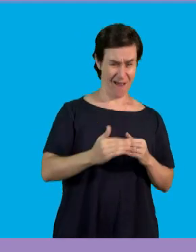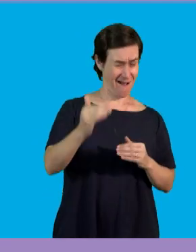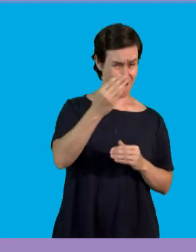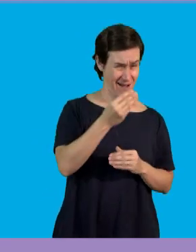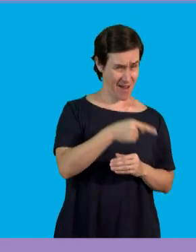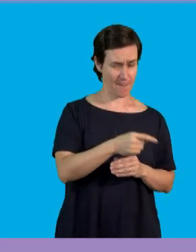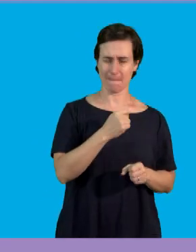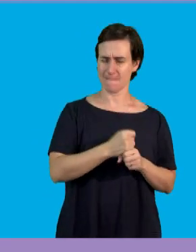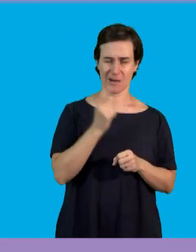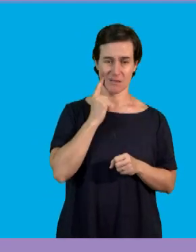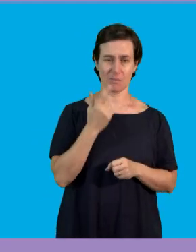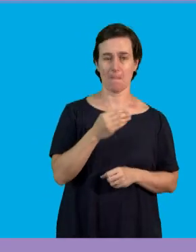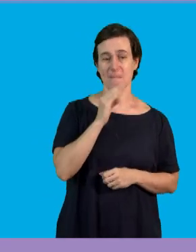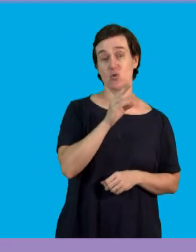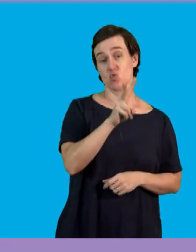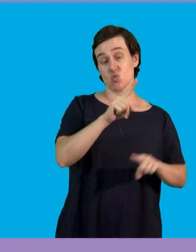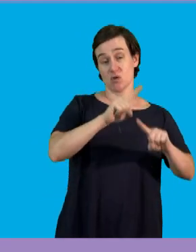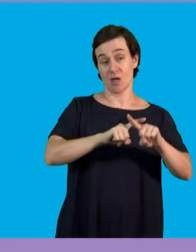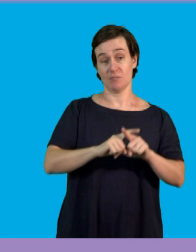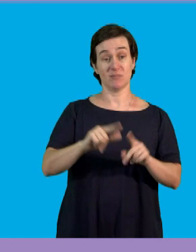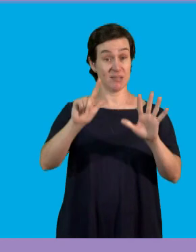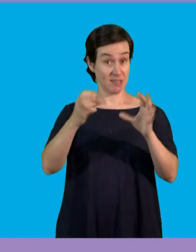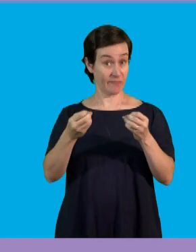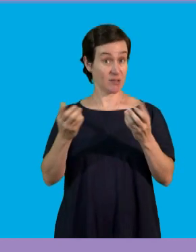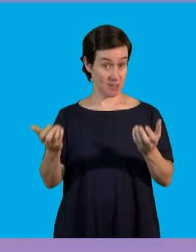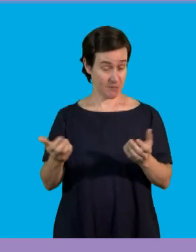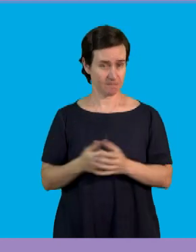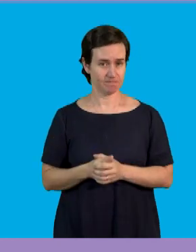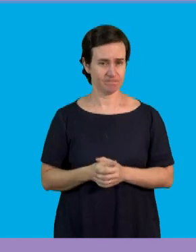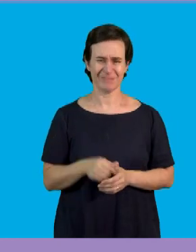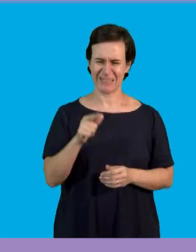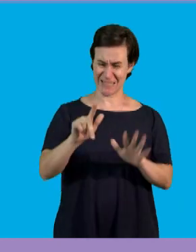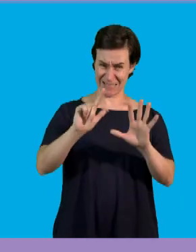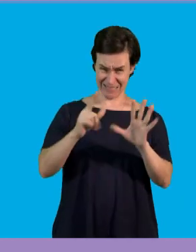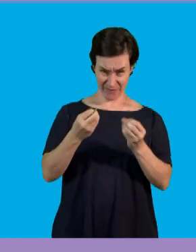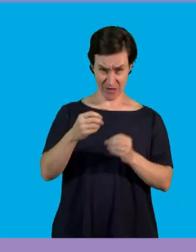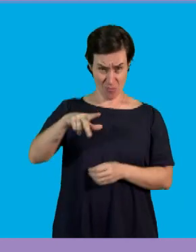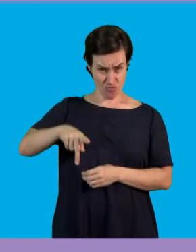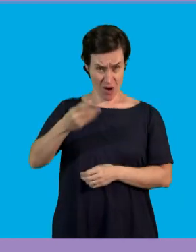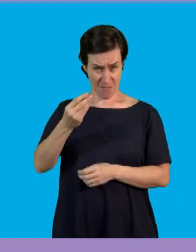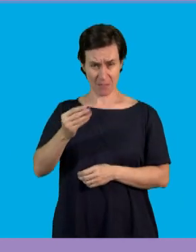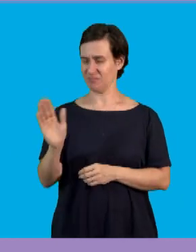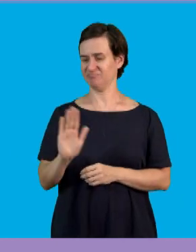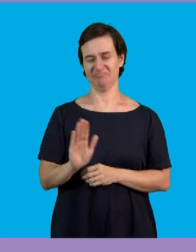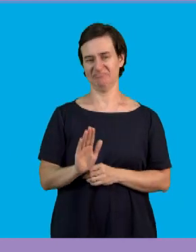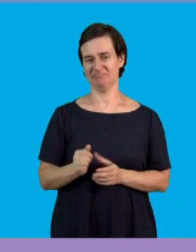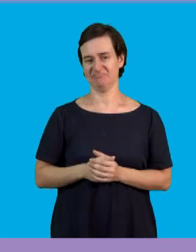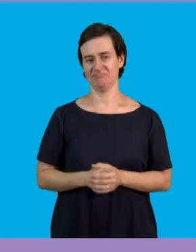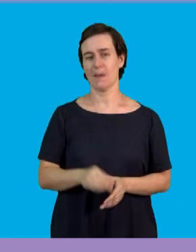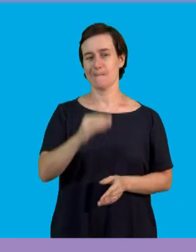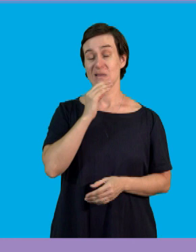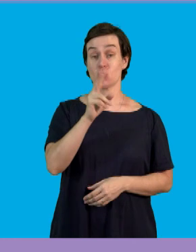that will be 2 multiplied by 70. But because 70 is not a prime number, that is